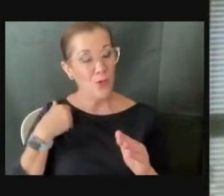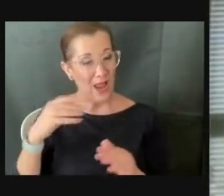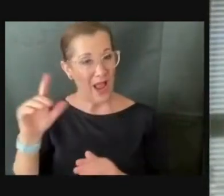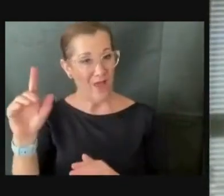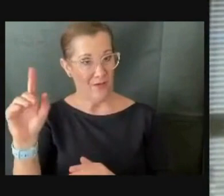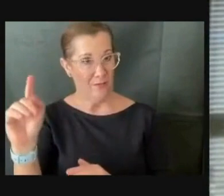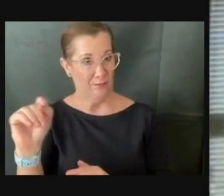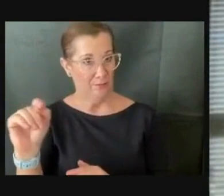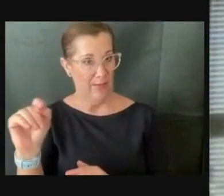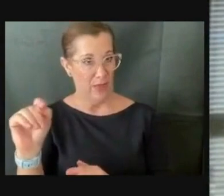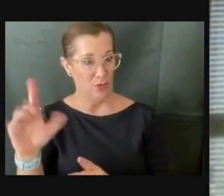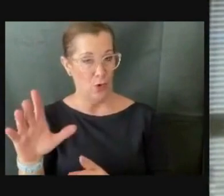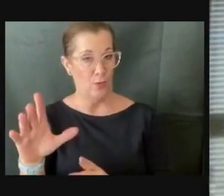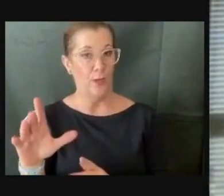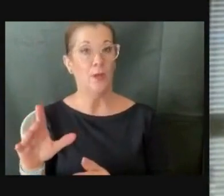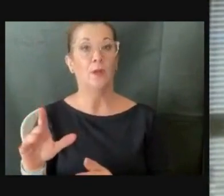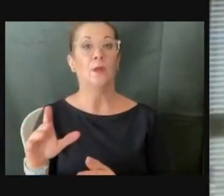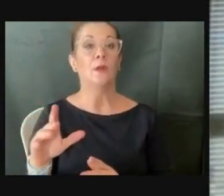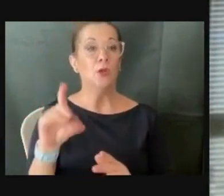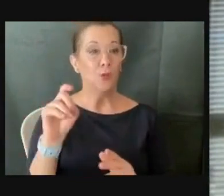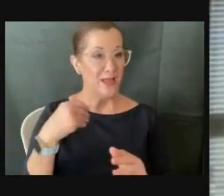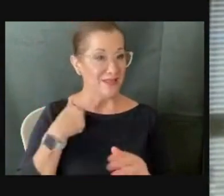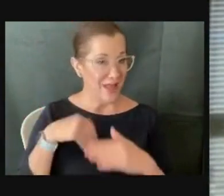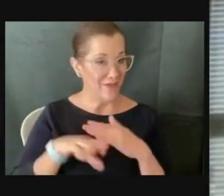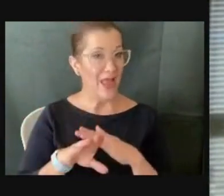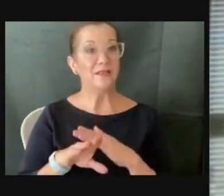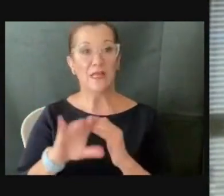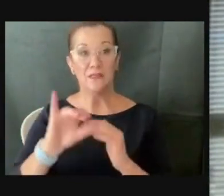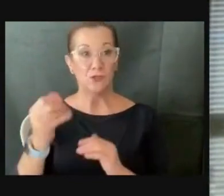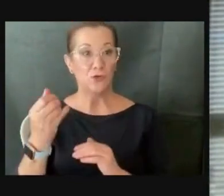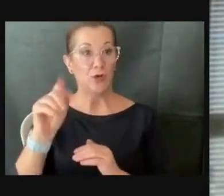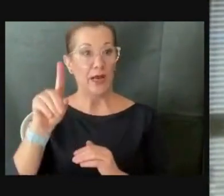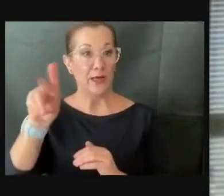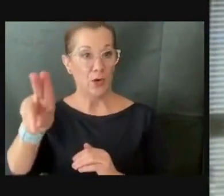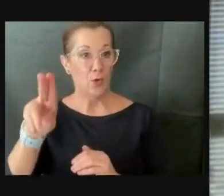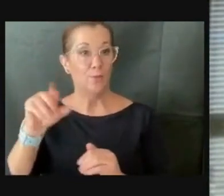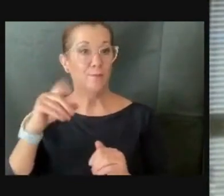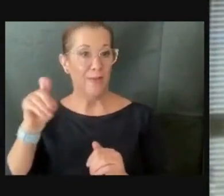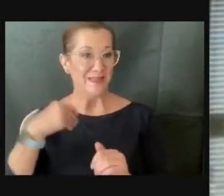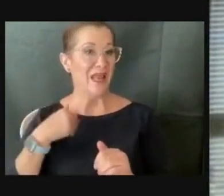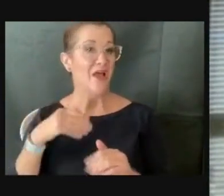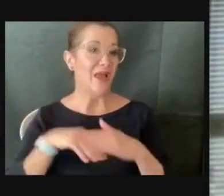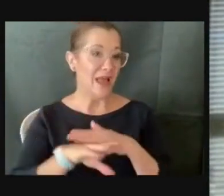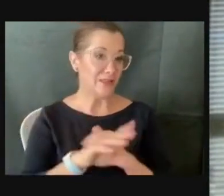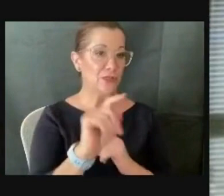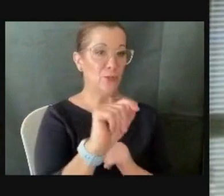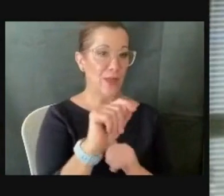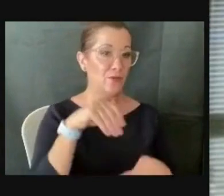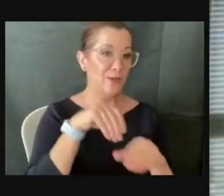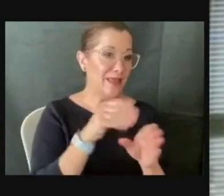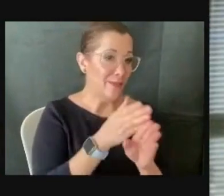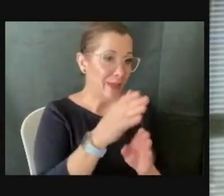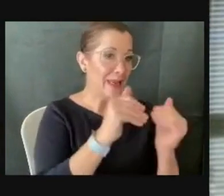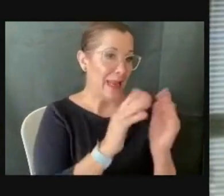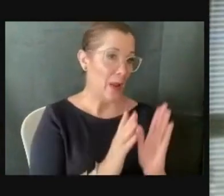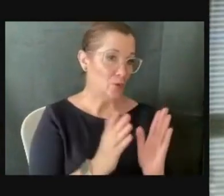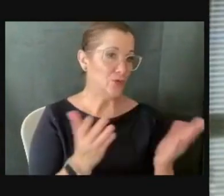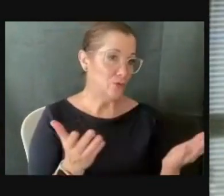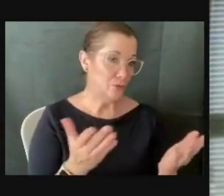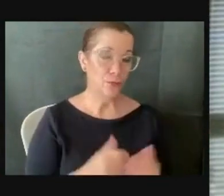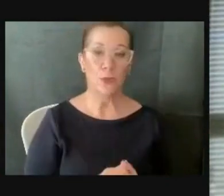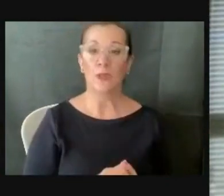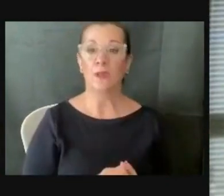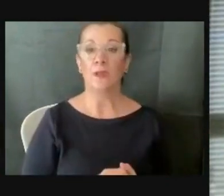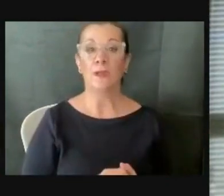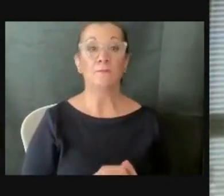main dwelling where the inhabitants of the junior ADU have access to a bathroom in the main house.